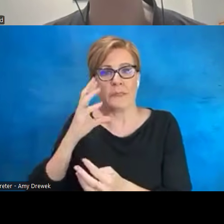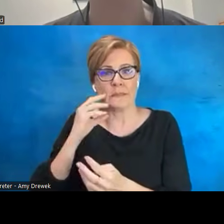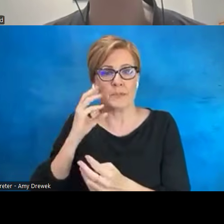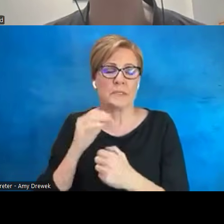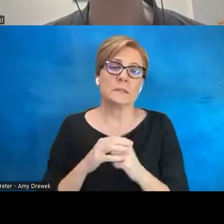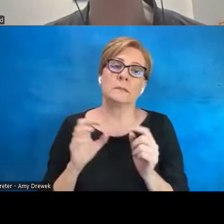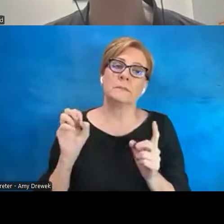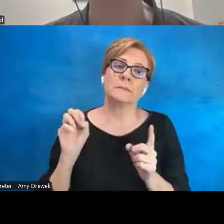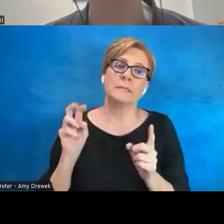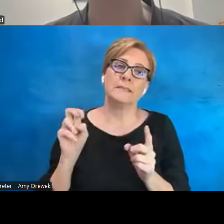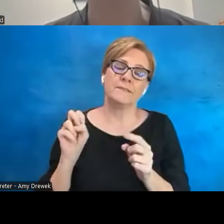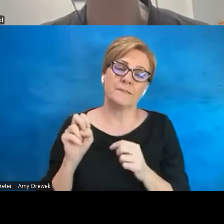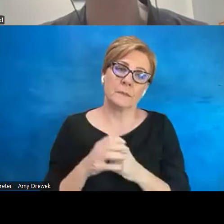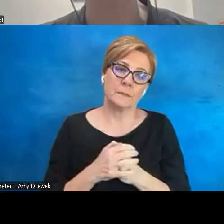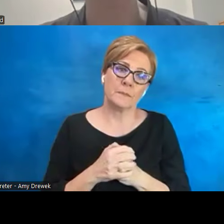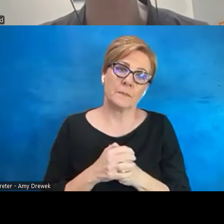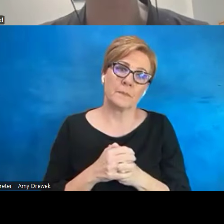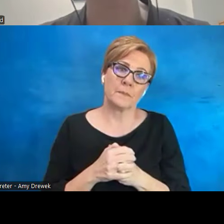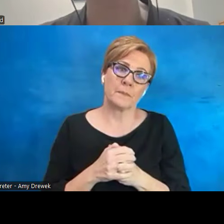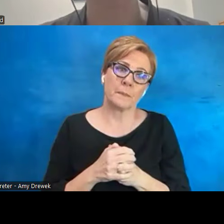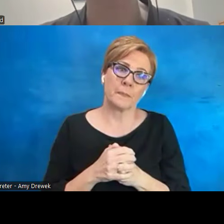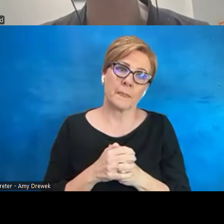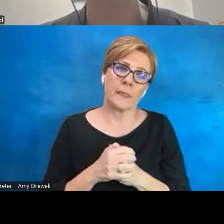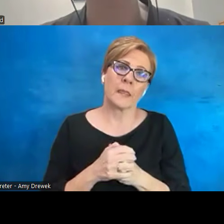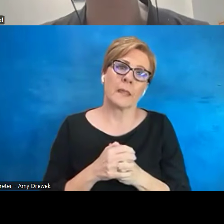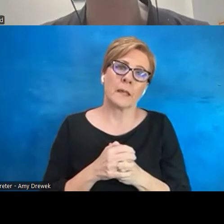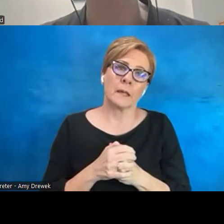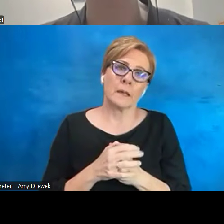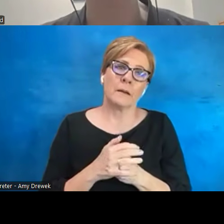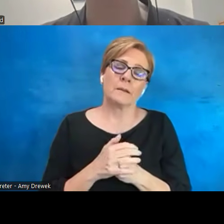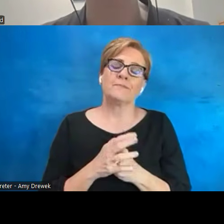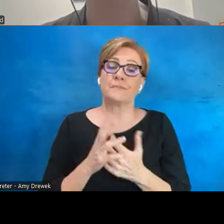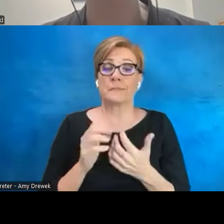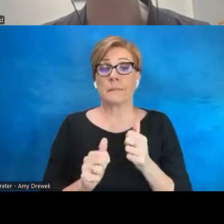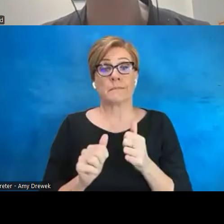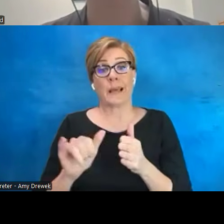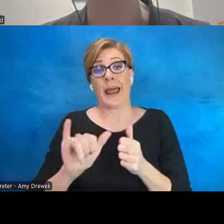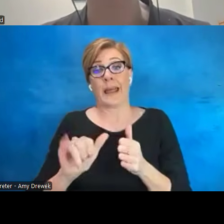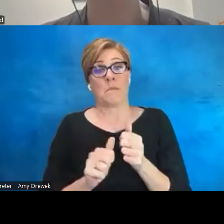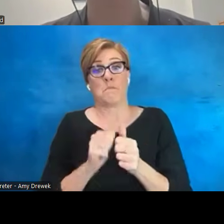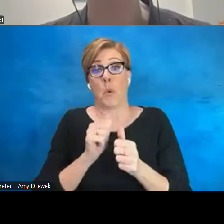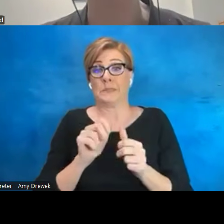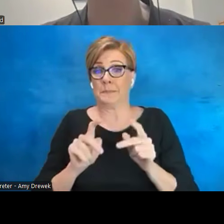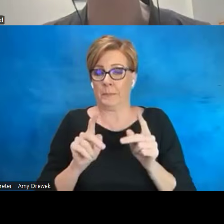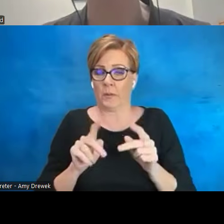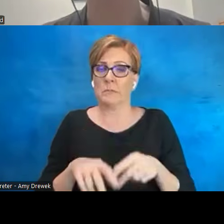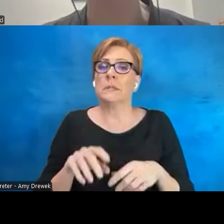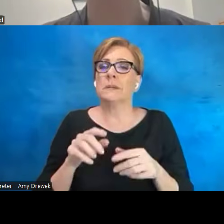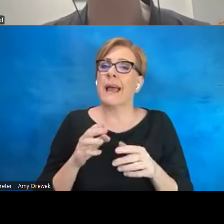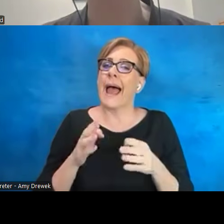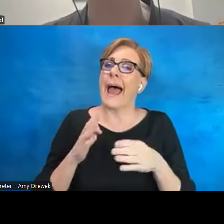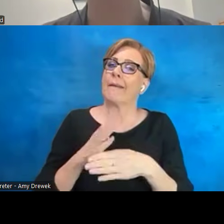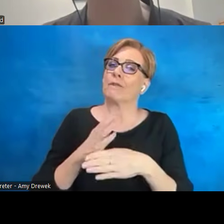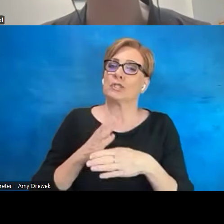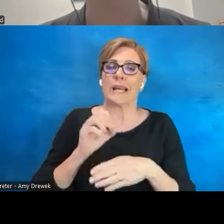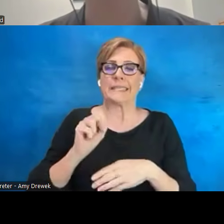I would say, like most people, the average SSA manager particularly has many,